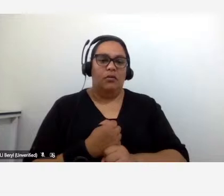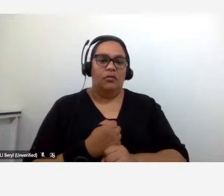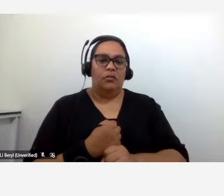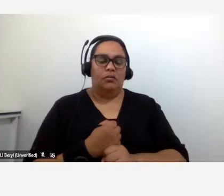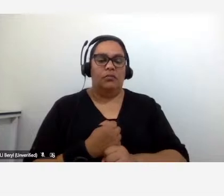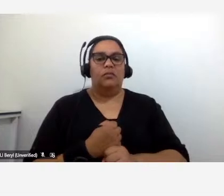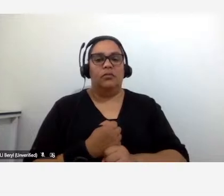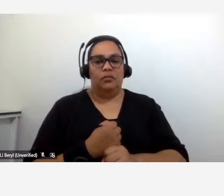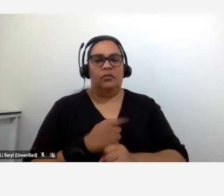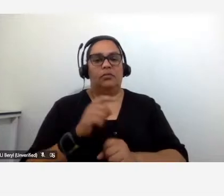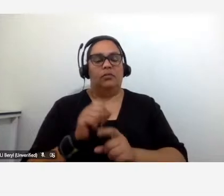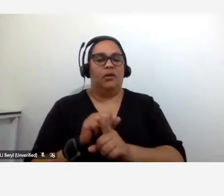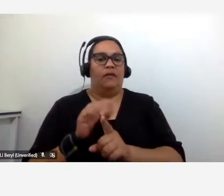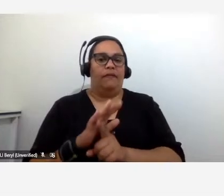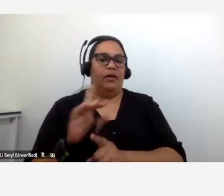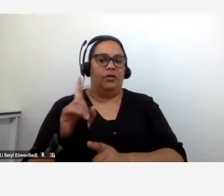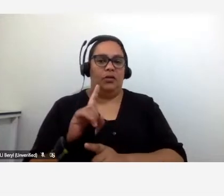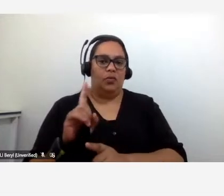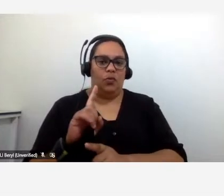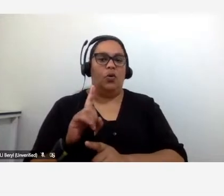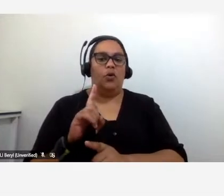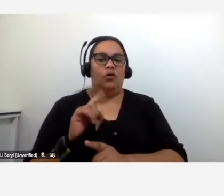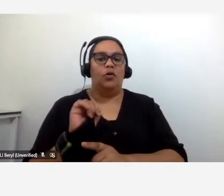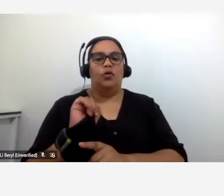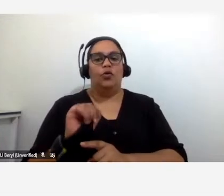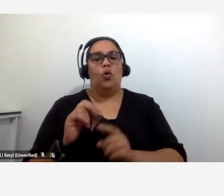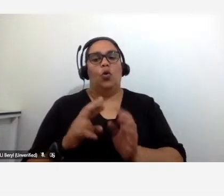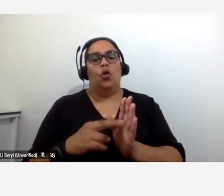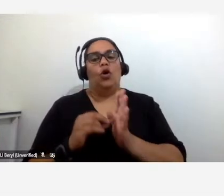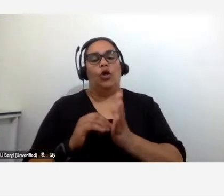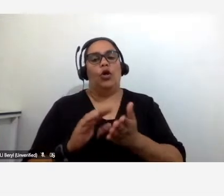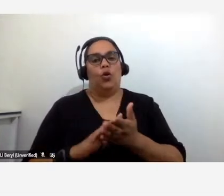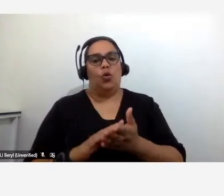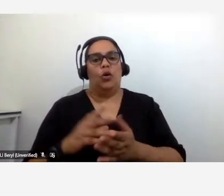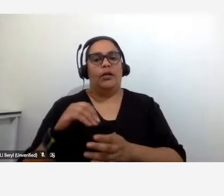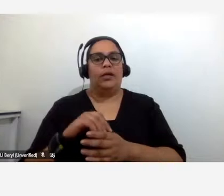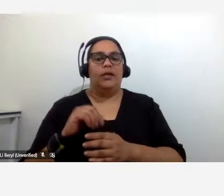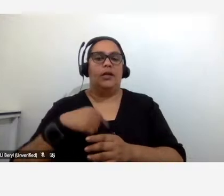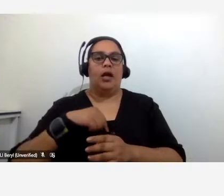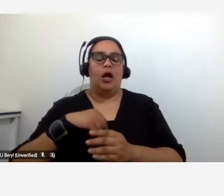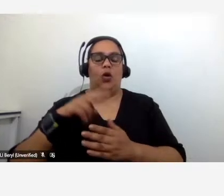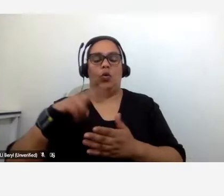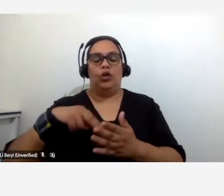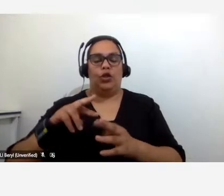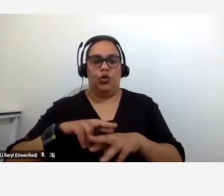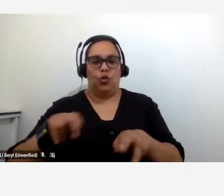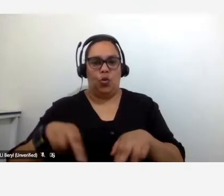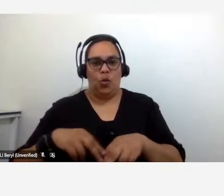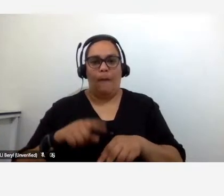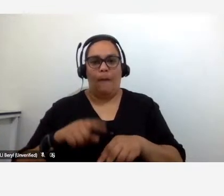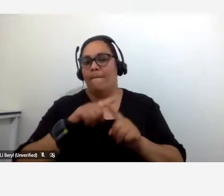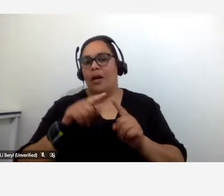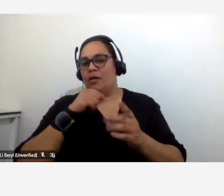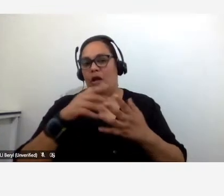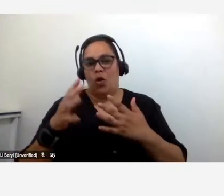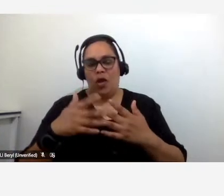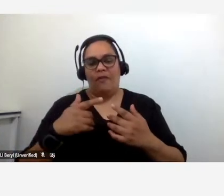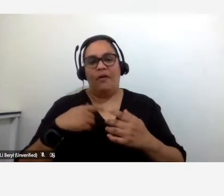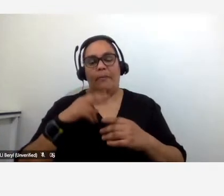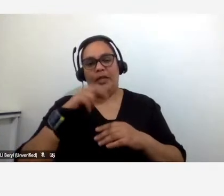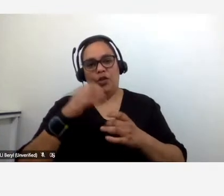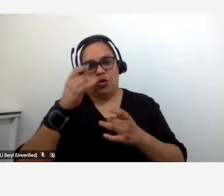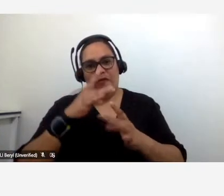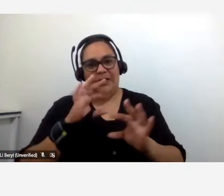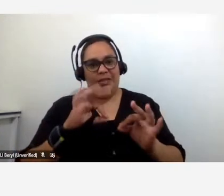Then it affected the records that were in our reading room. However, I must just confirm that